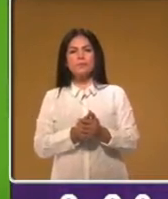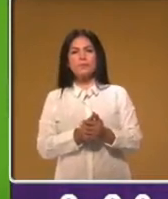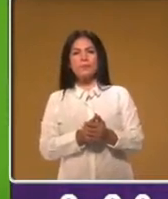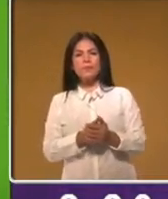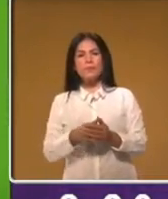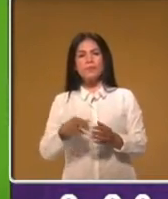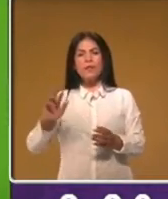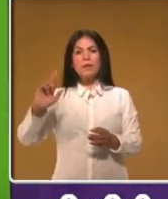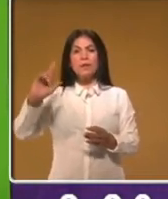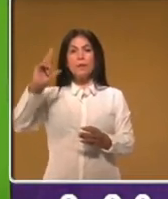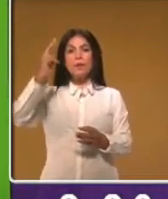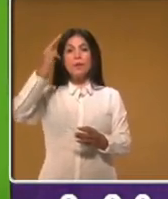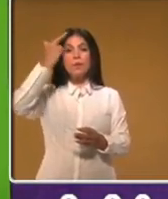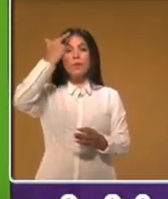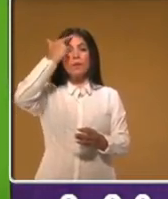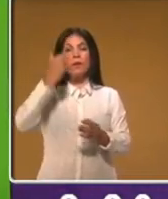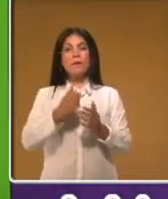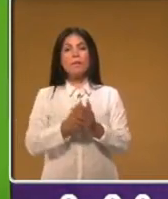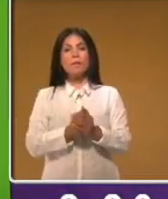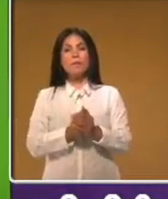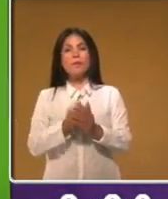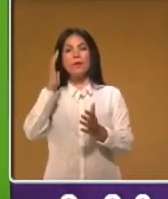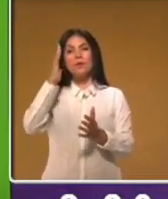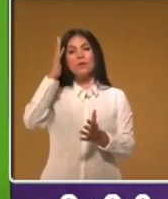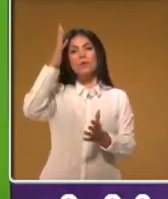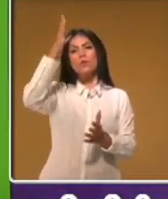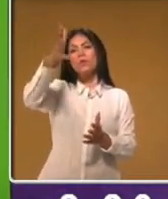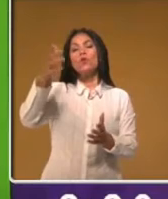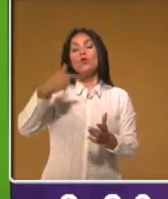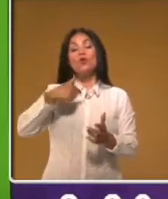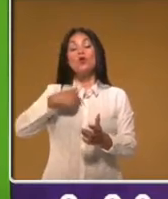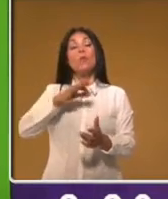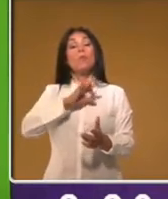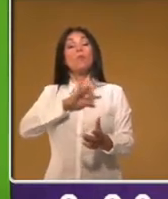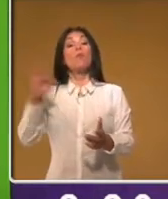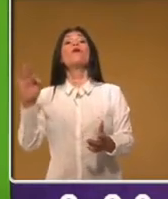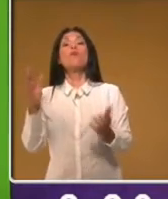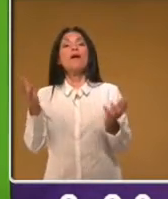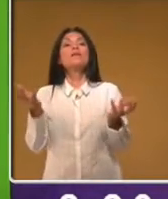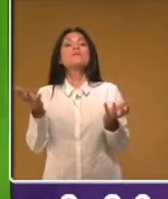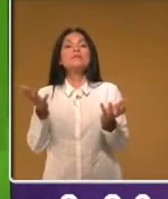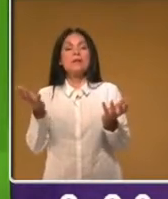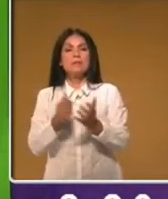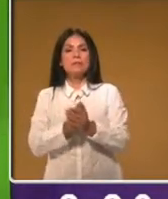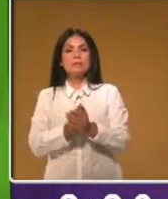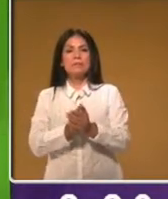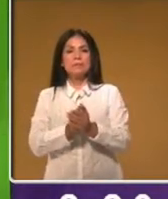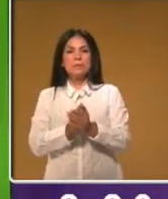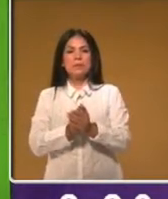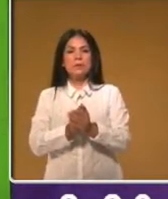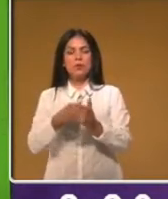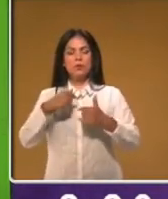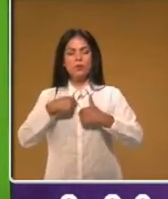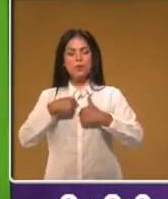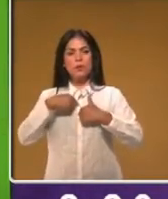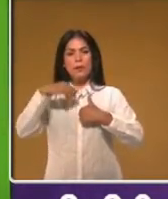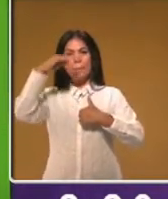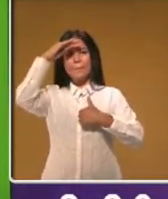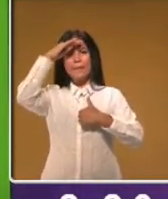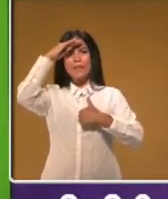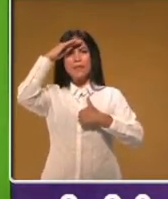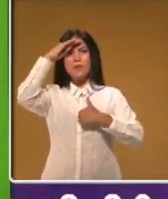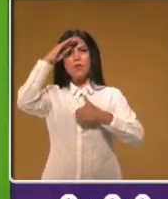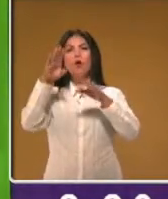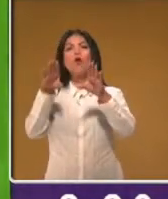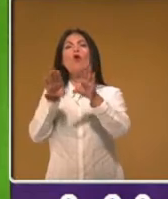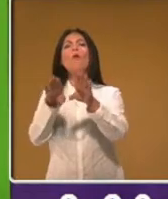remember the use of will for future to express solutions and the use of want. So if